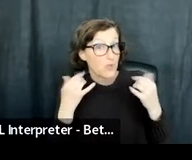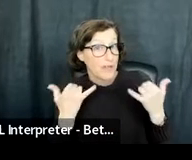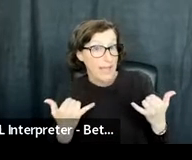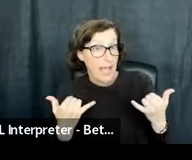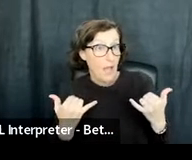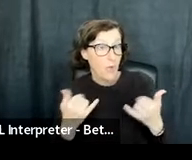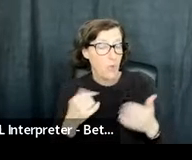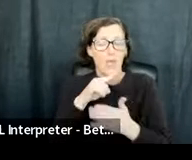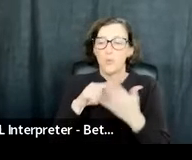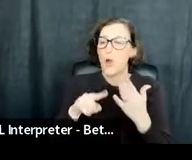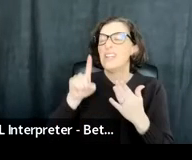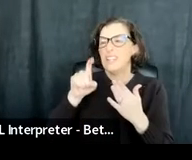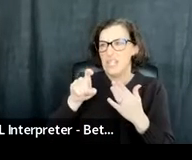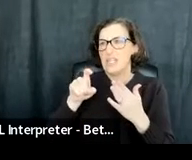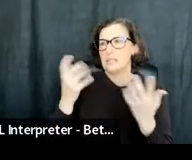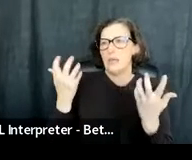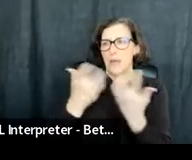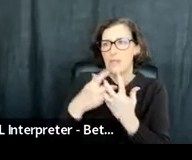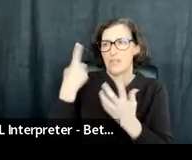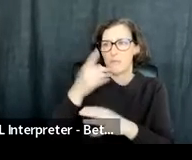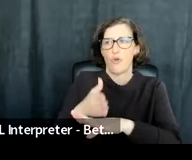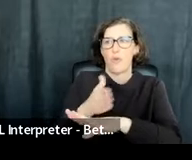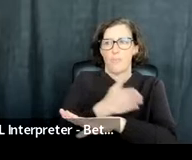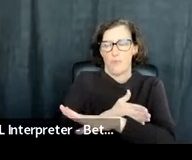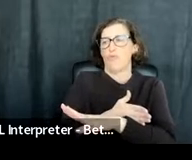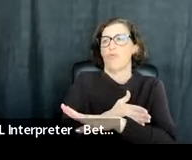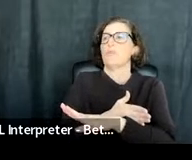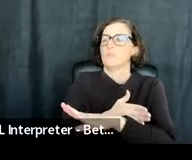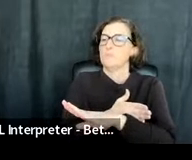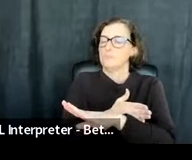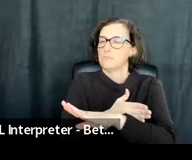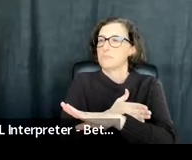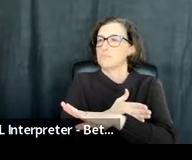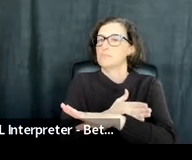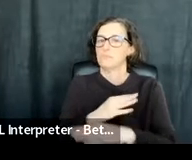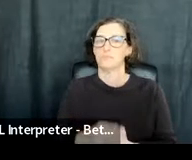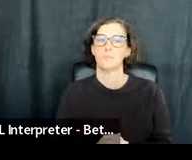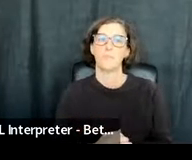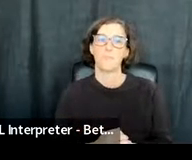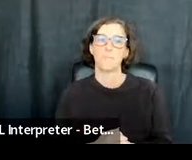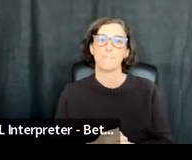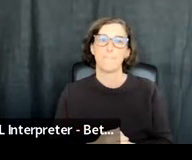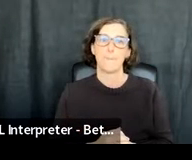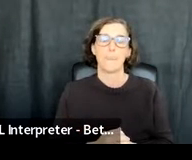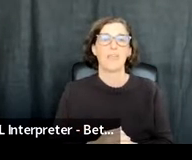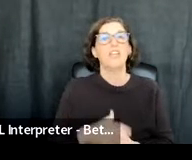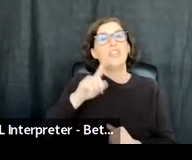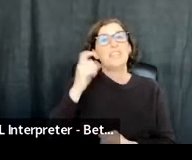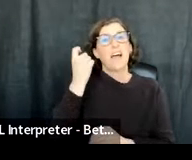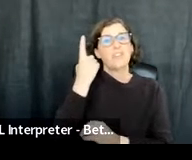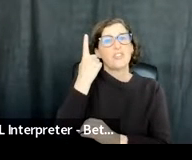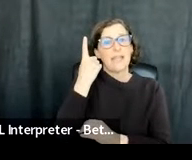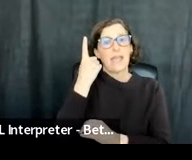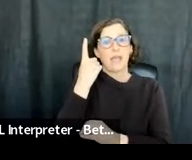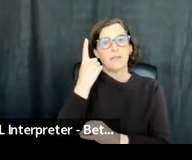things need some accommodations to be back up to par. An understanding basically of the array